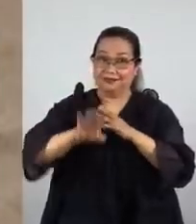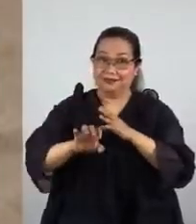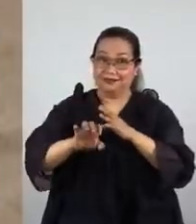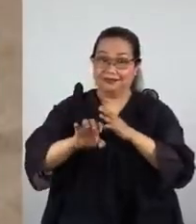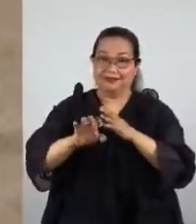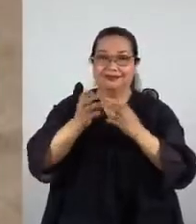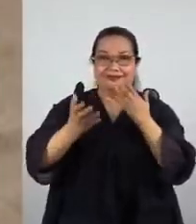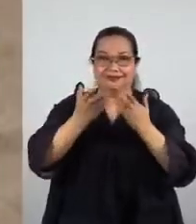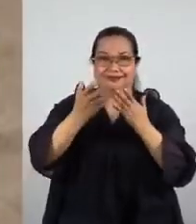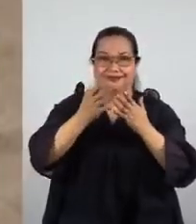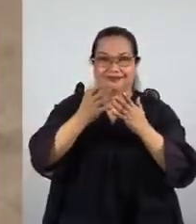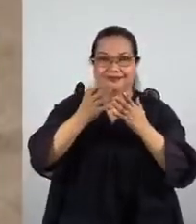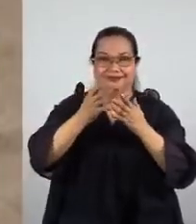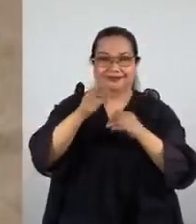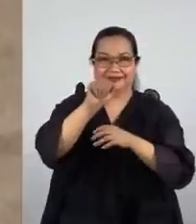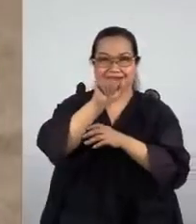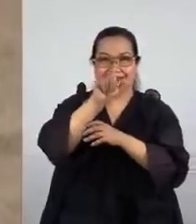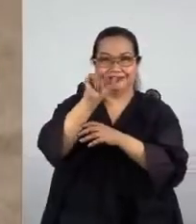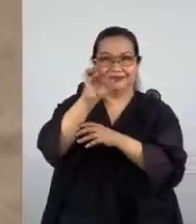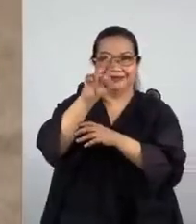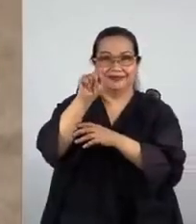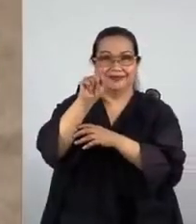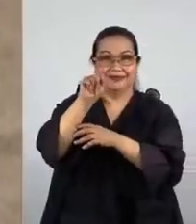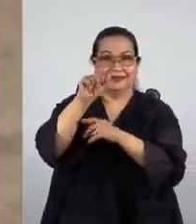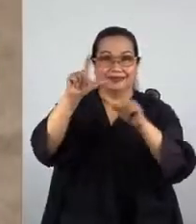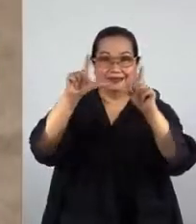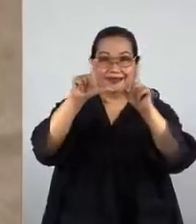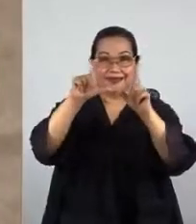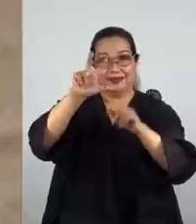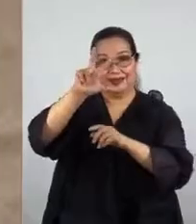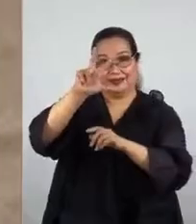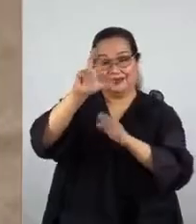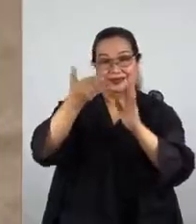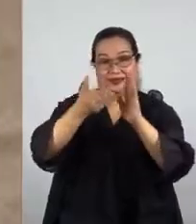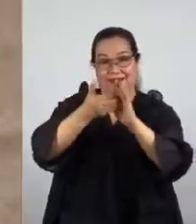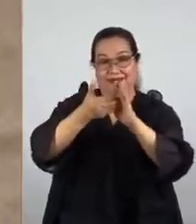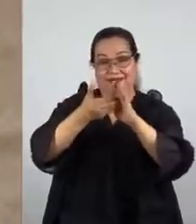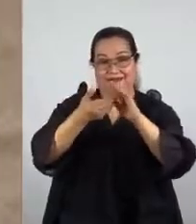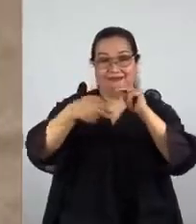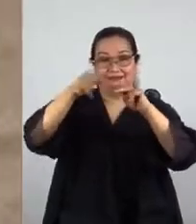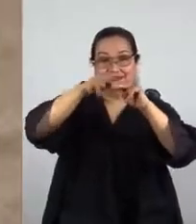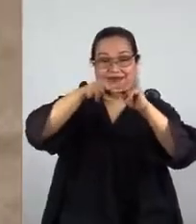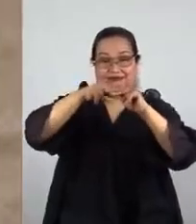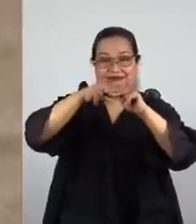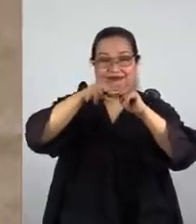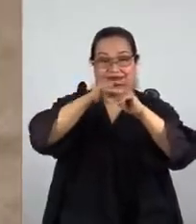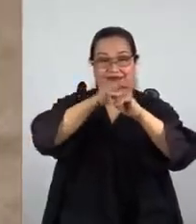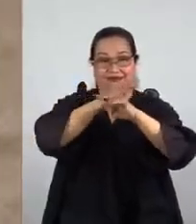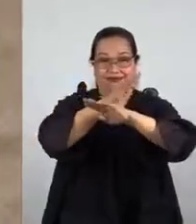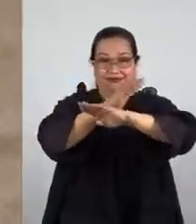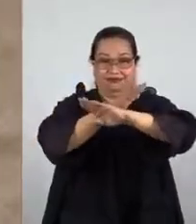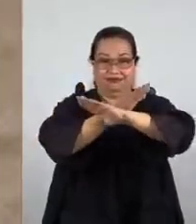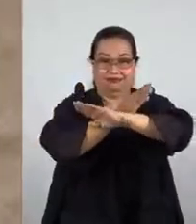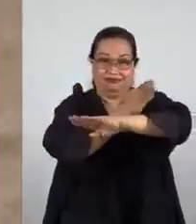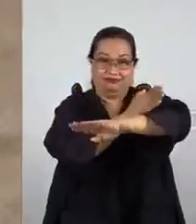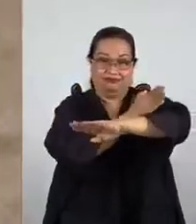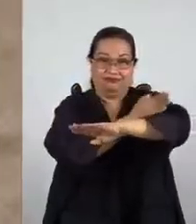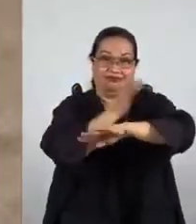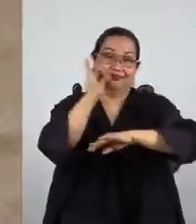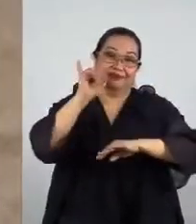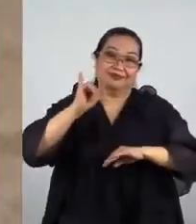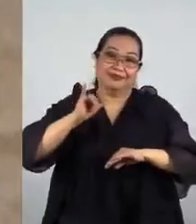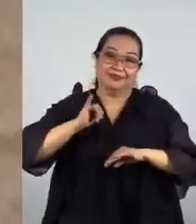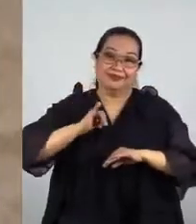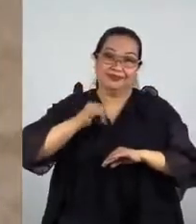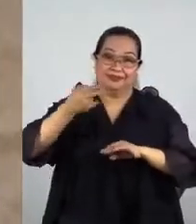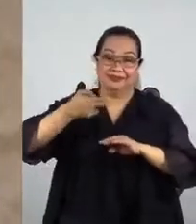I think we're going to be in alert level 3 again this Monday. You know, the cases as of yesterday was at